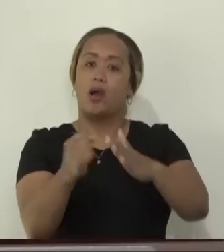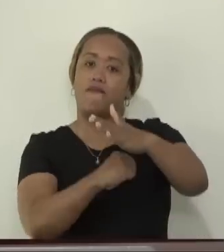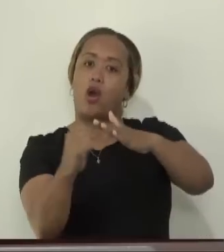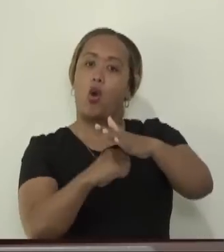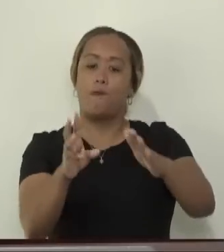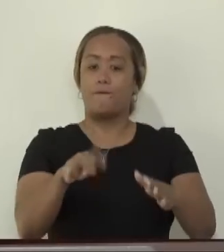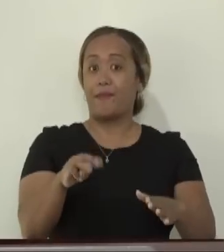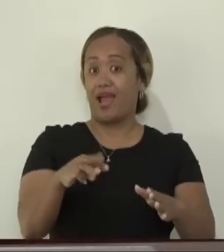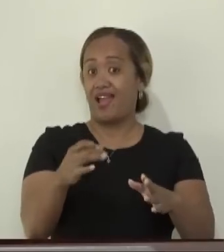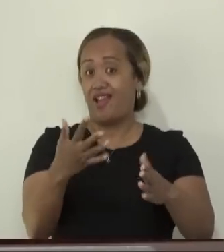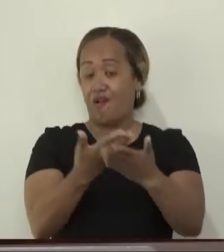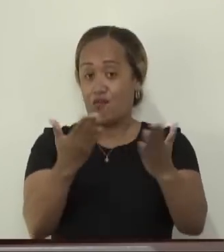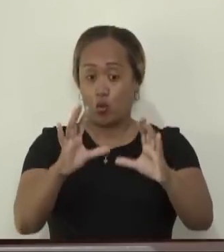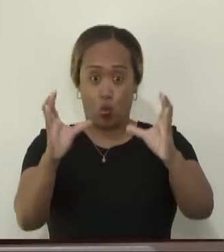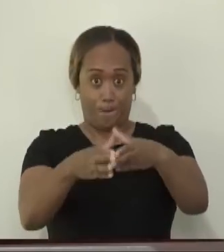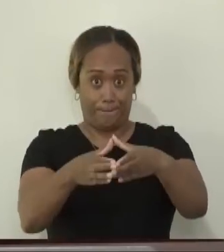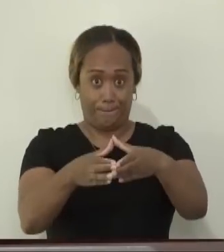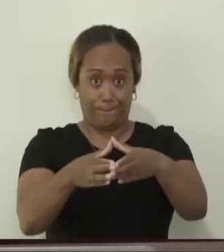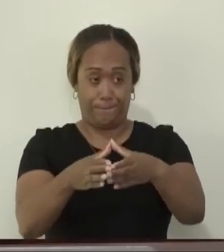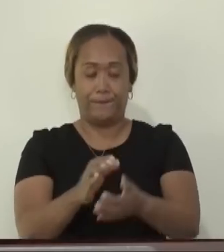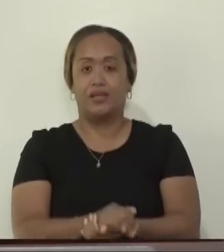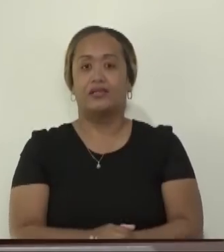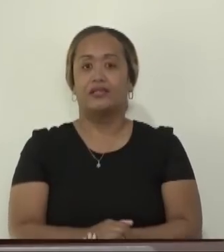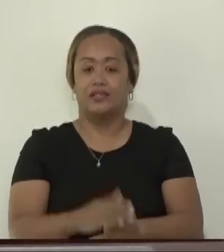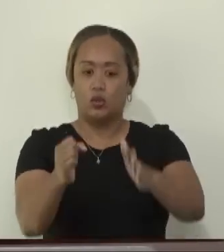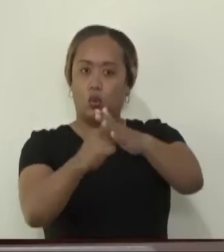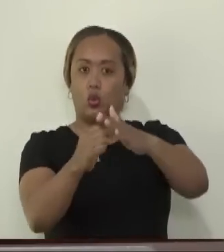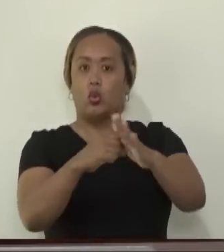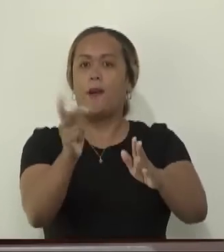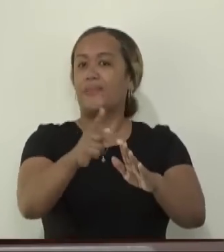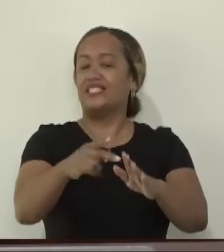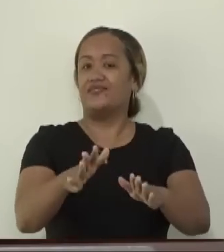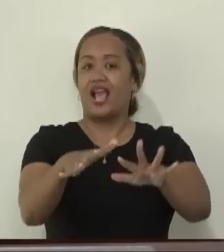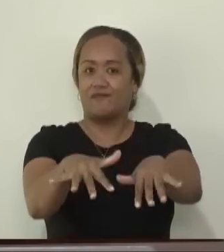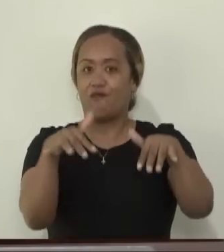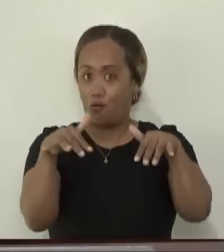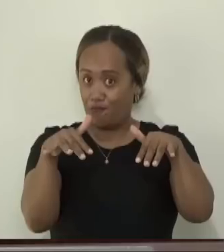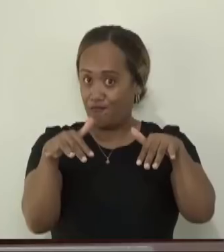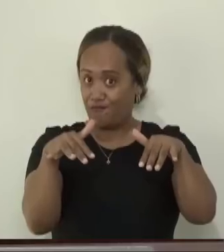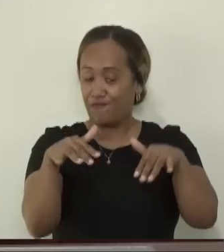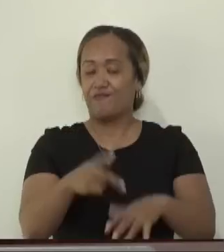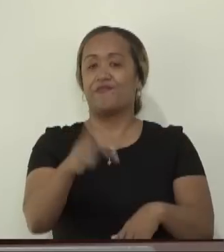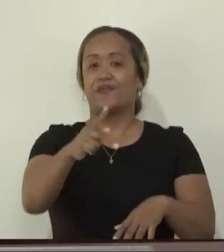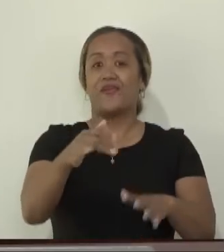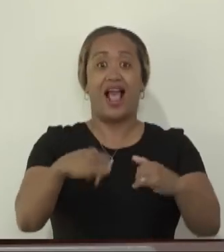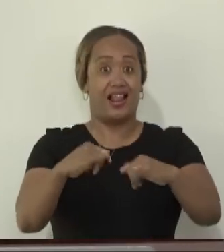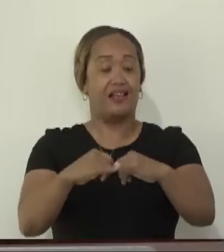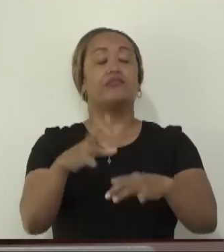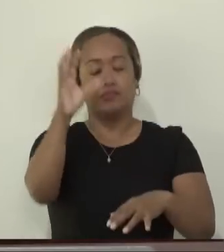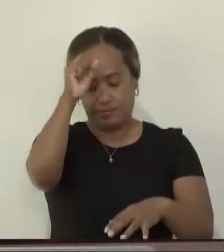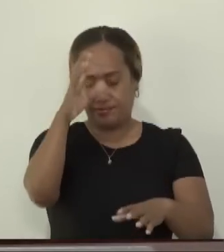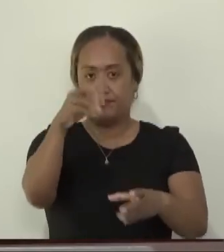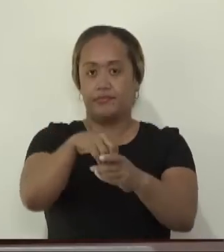Melanesian Spearhead Group and as founding members of the Pacific Islands Forum. We agreed to